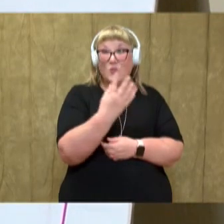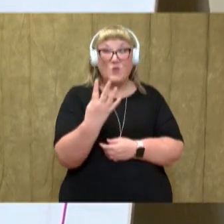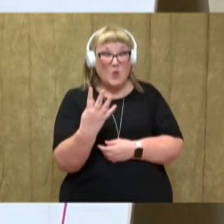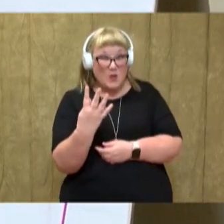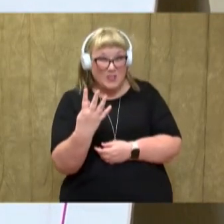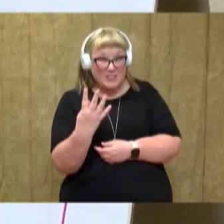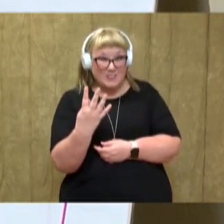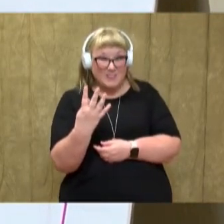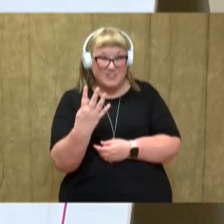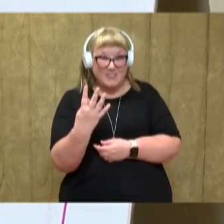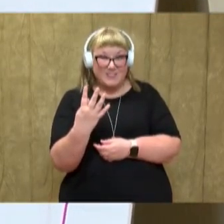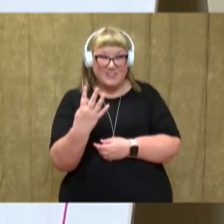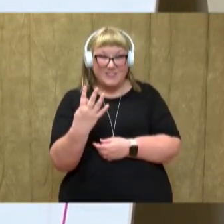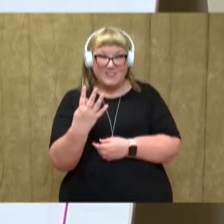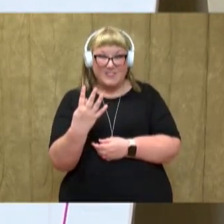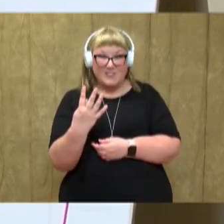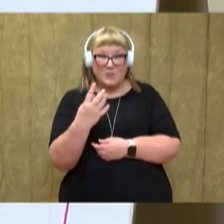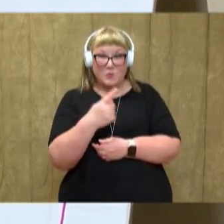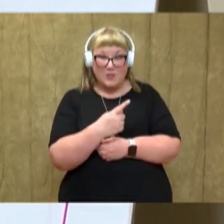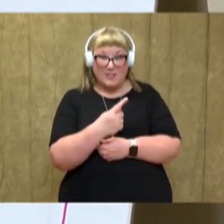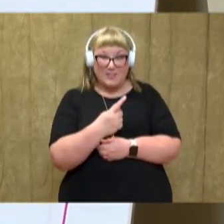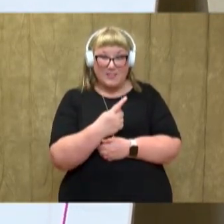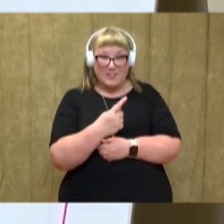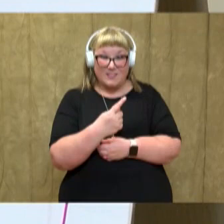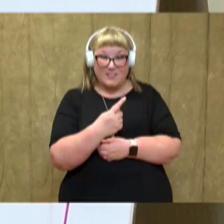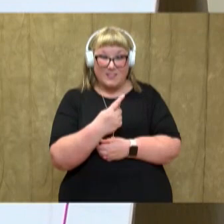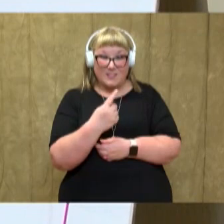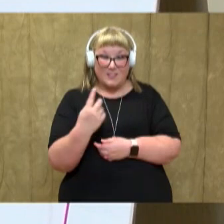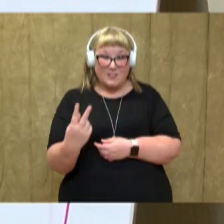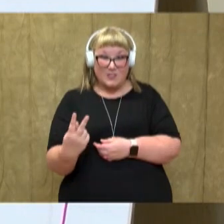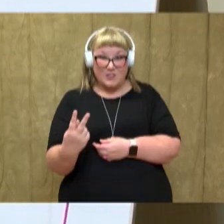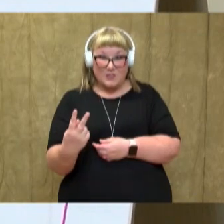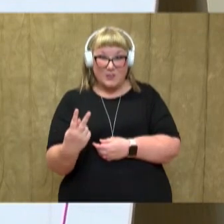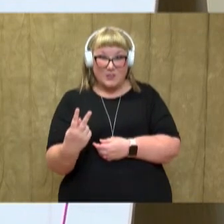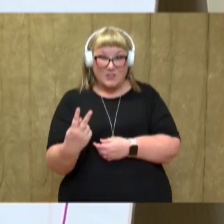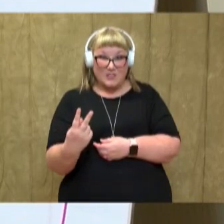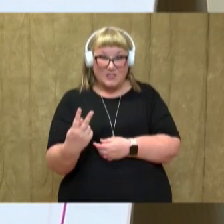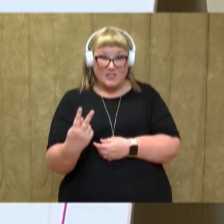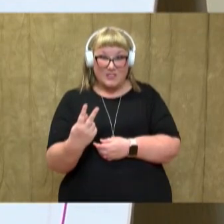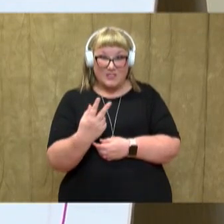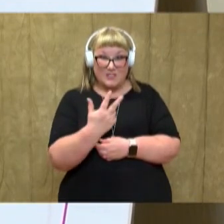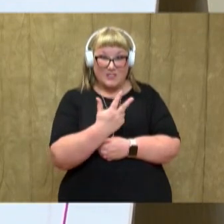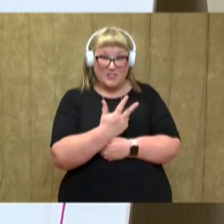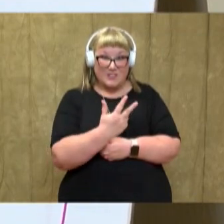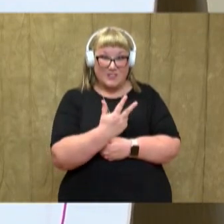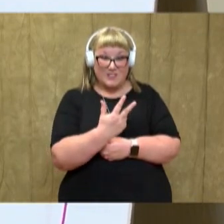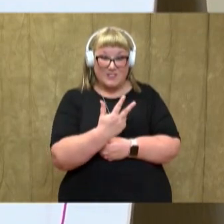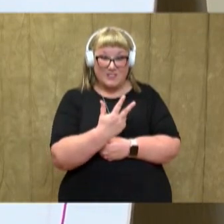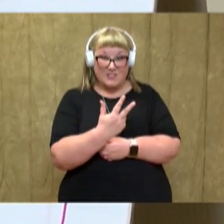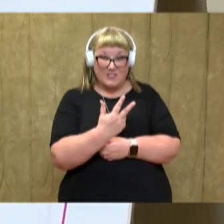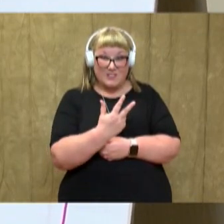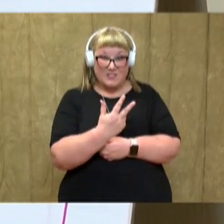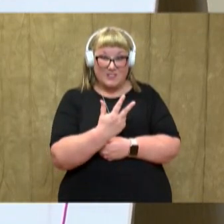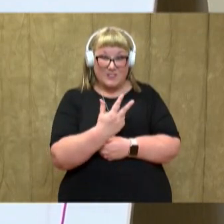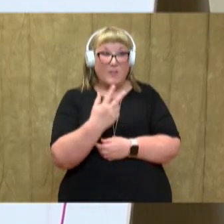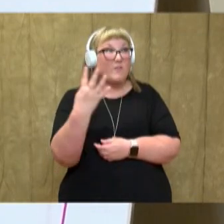4 scoops. So I have 1, 2, 3,